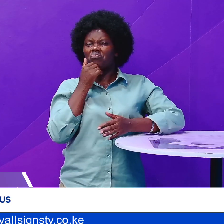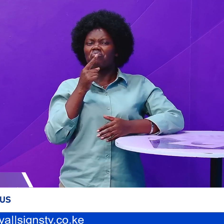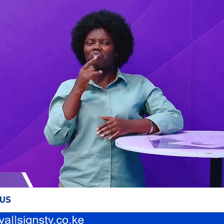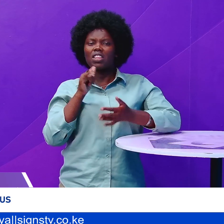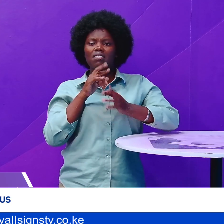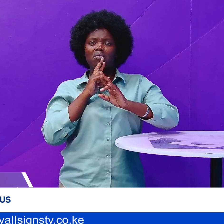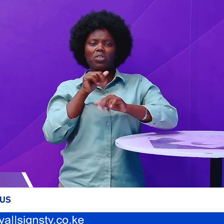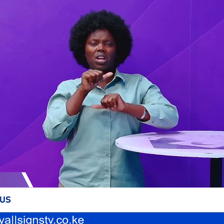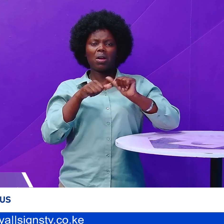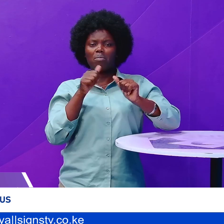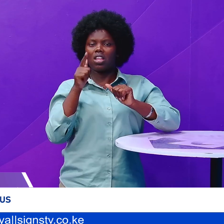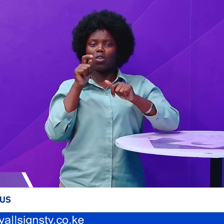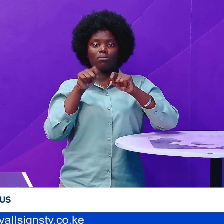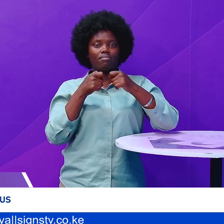payment